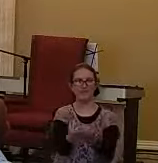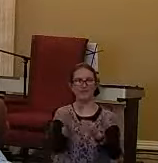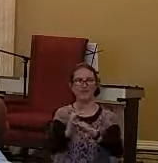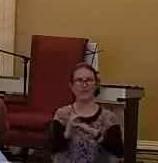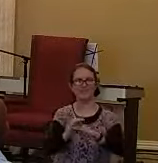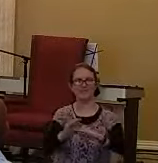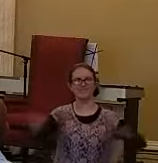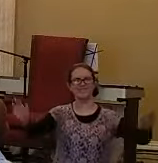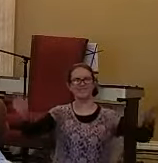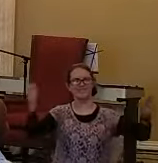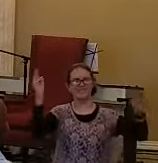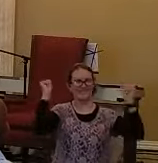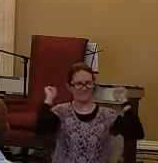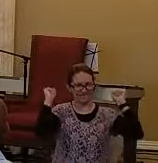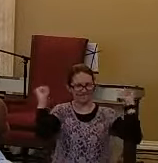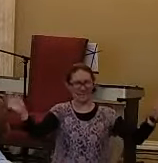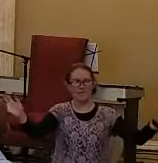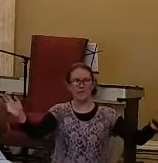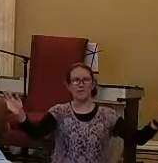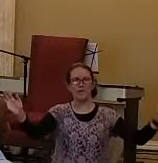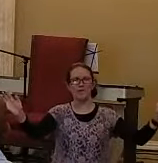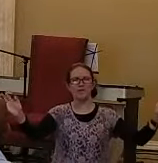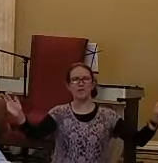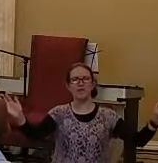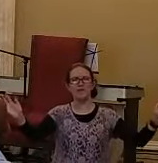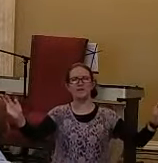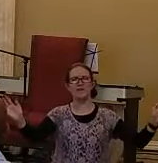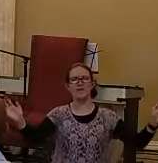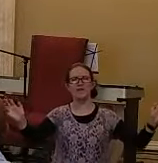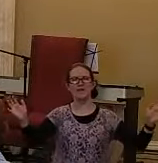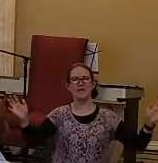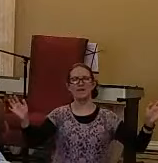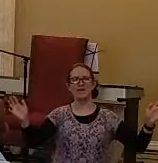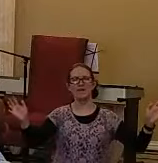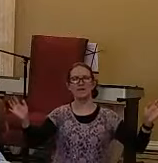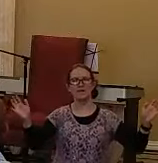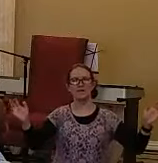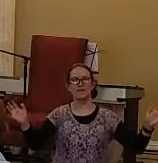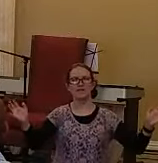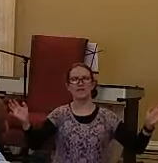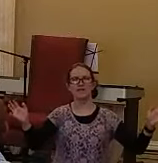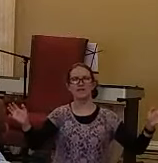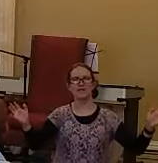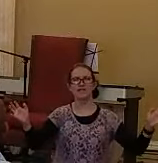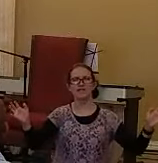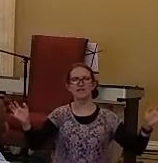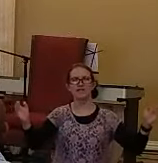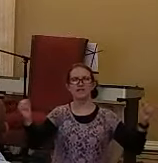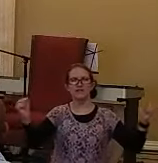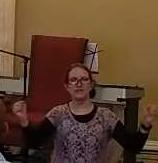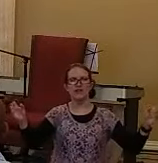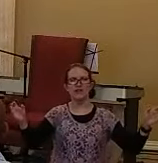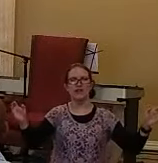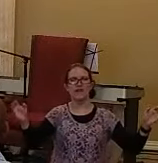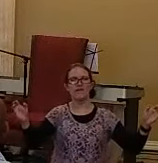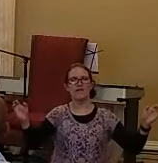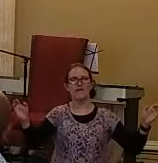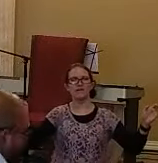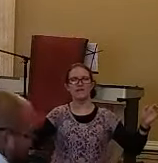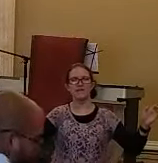tonight. In the name of Jesus. In the name of Jesus. In the name of Jesus.